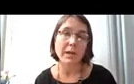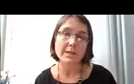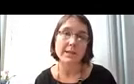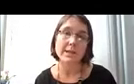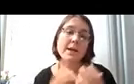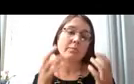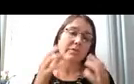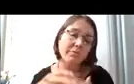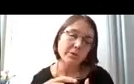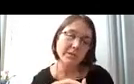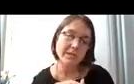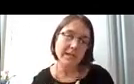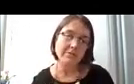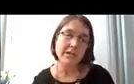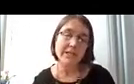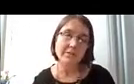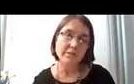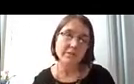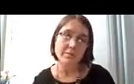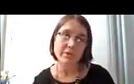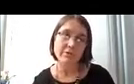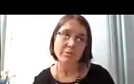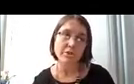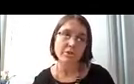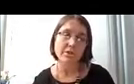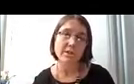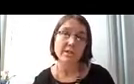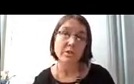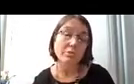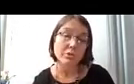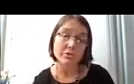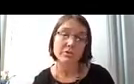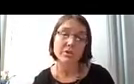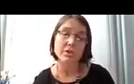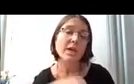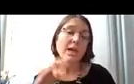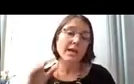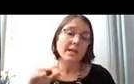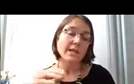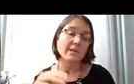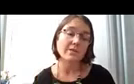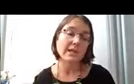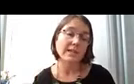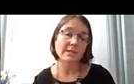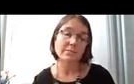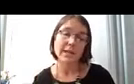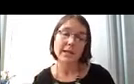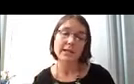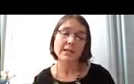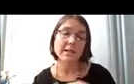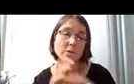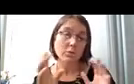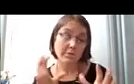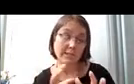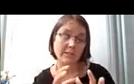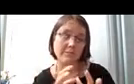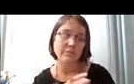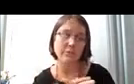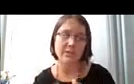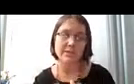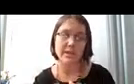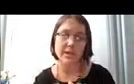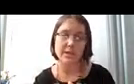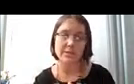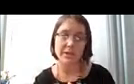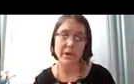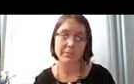there are plenty. And we've put together a list of some of those opportunities and options for you at the end of a lesson plan that you will receive